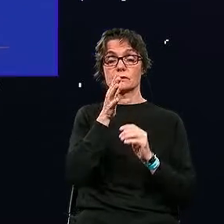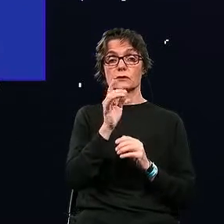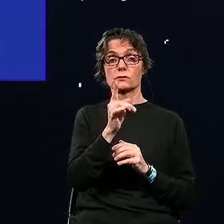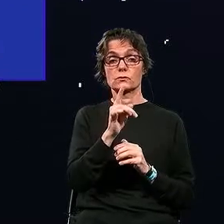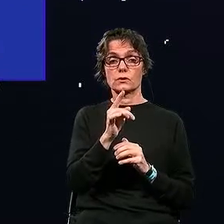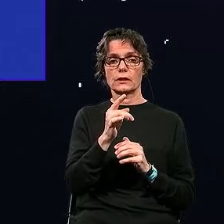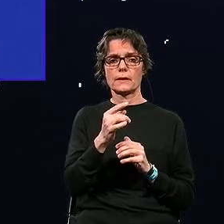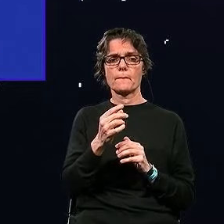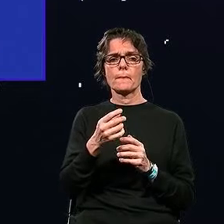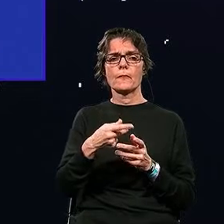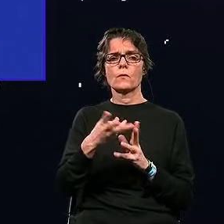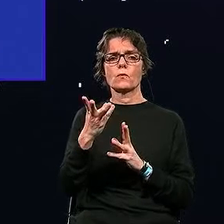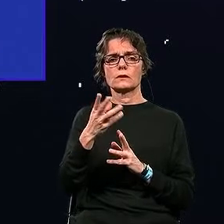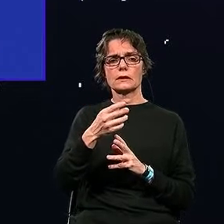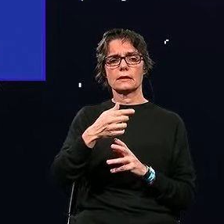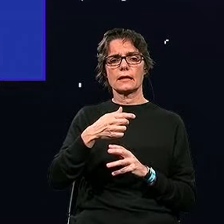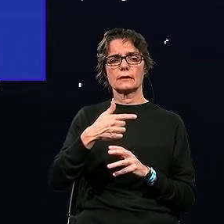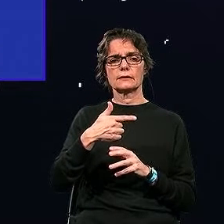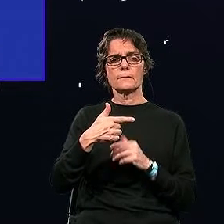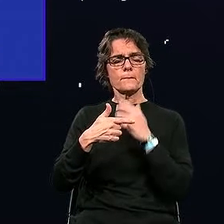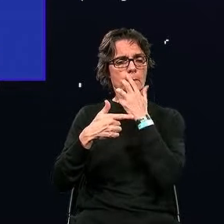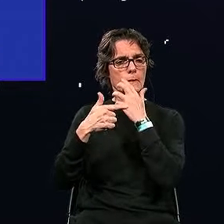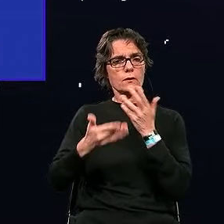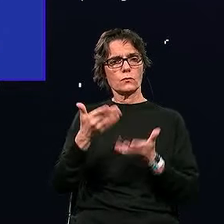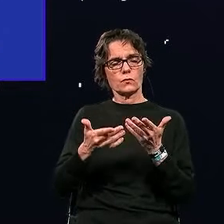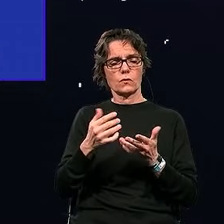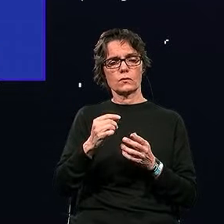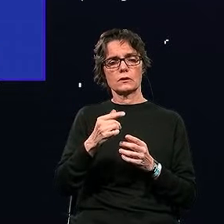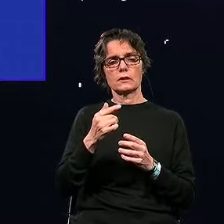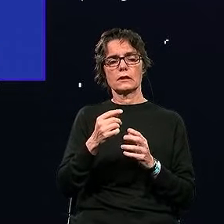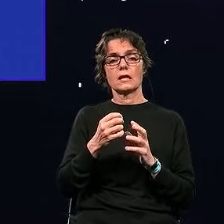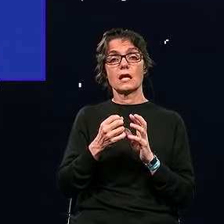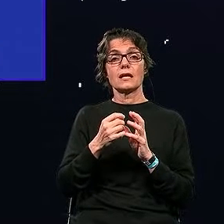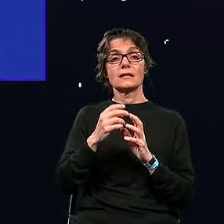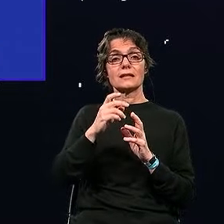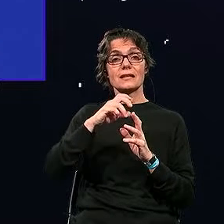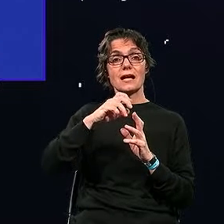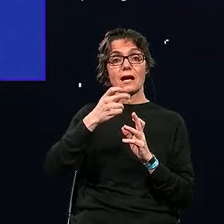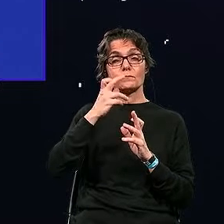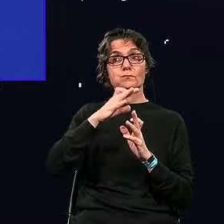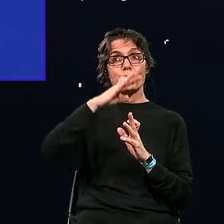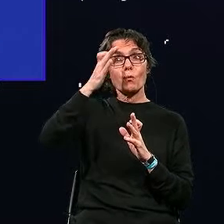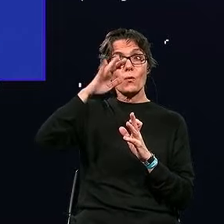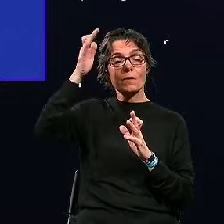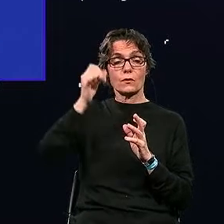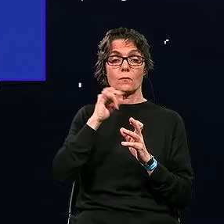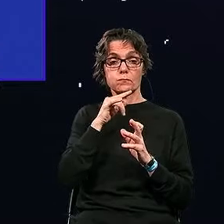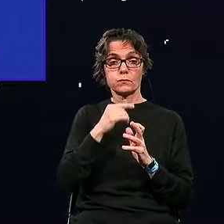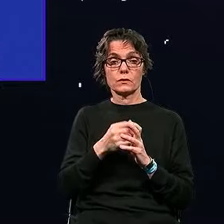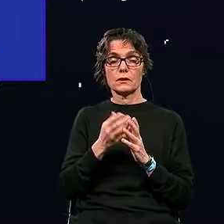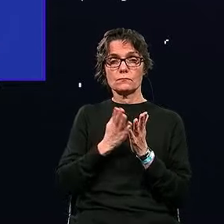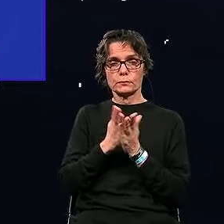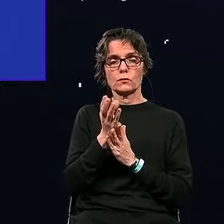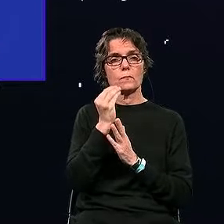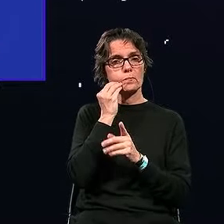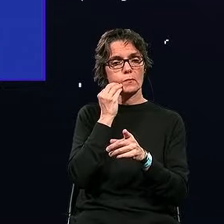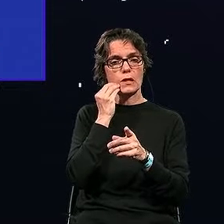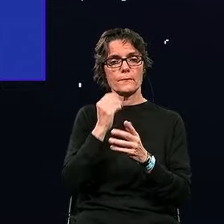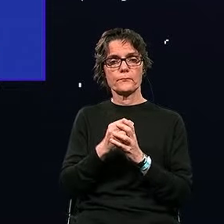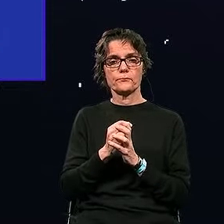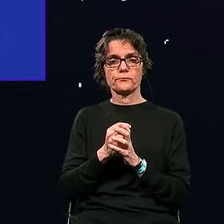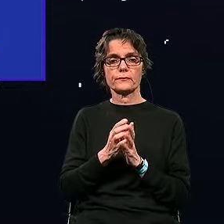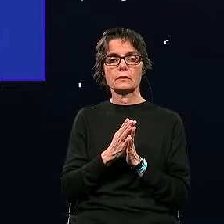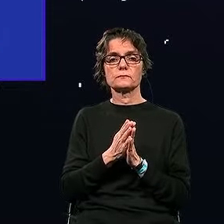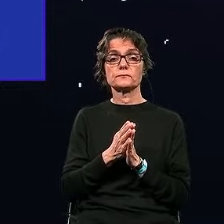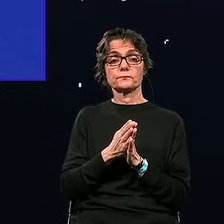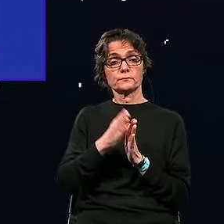more tons of CO2 can we put in the atmosphere if we want to stay at 1.5 degrees? And the 5 columns